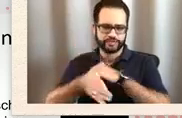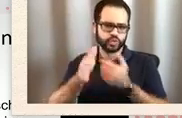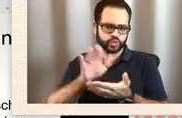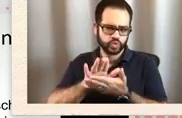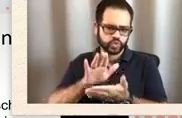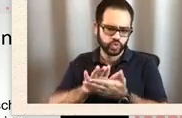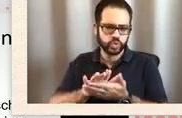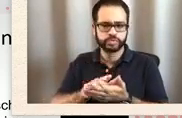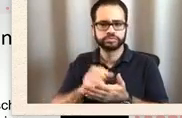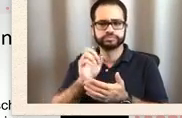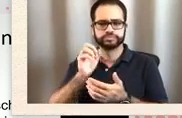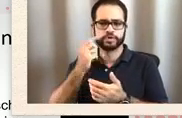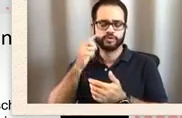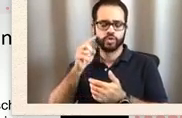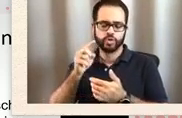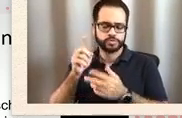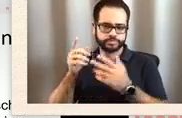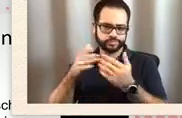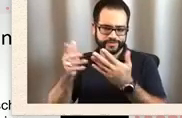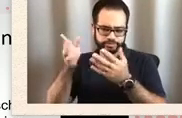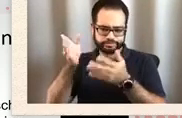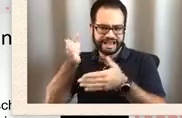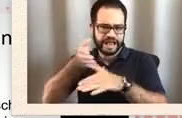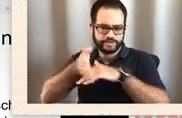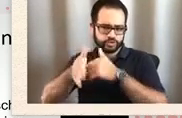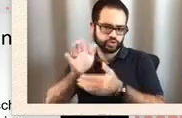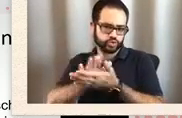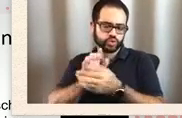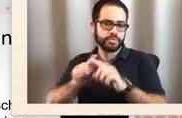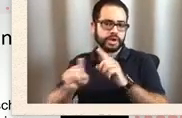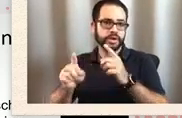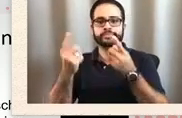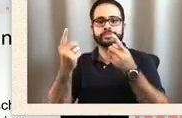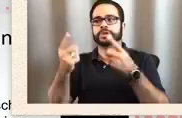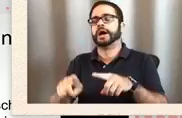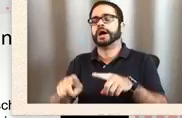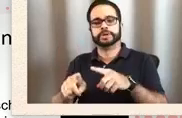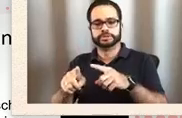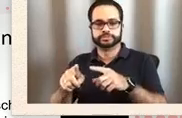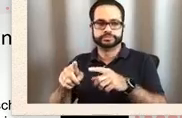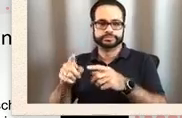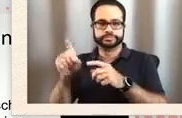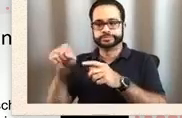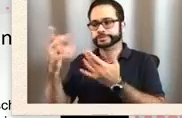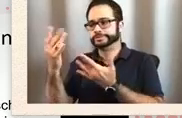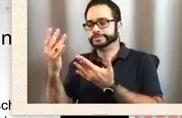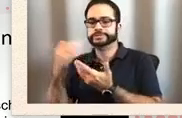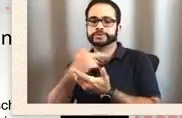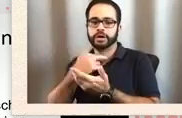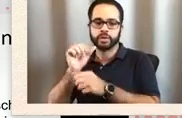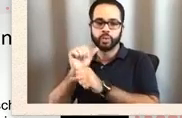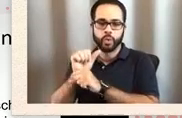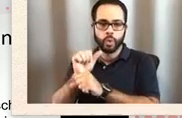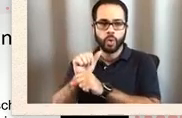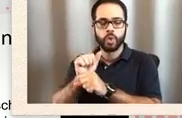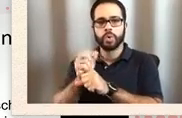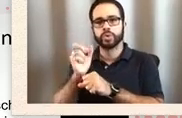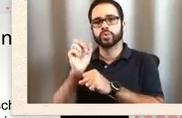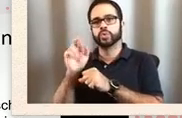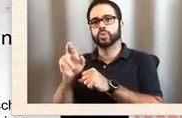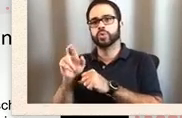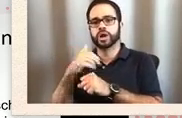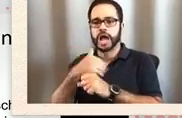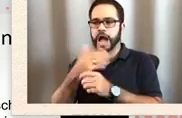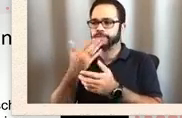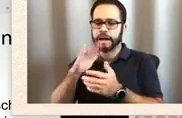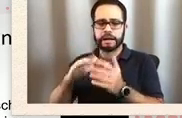your loved one after school. But something happens and you get held up at work or there's a bad traffic